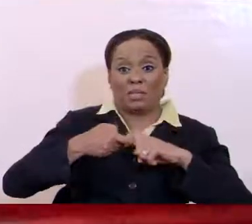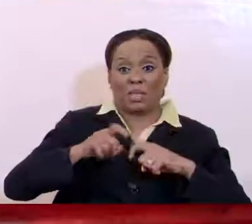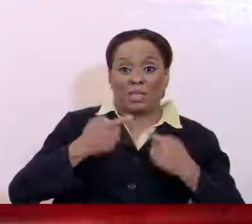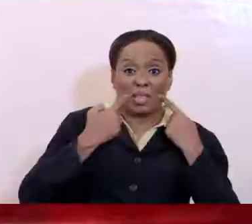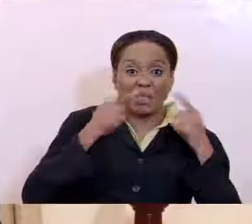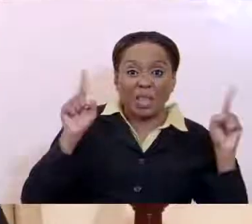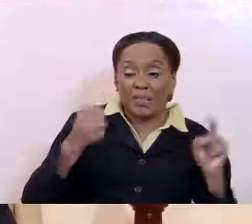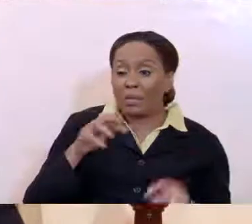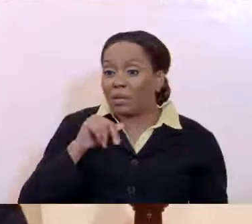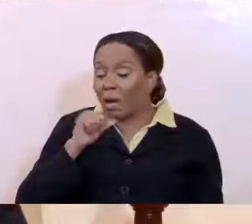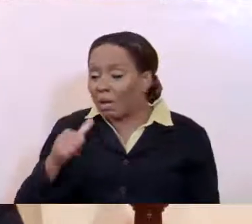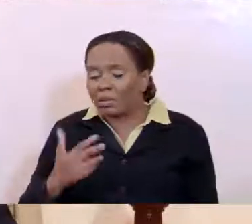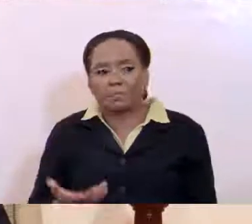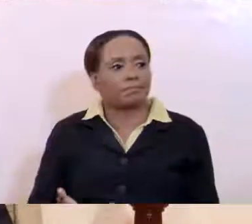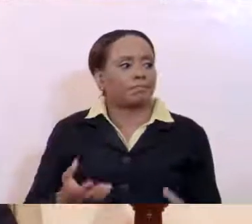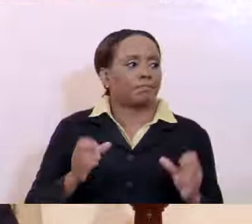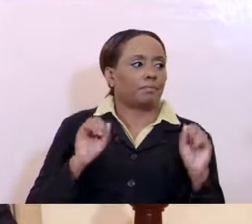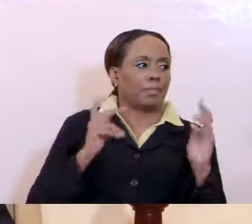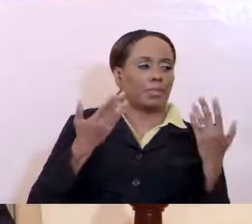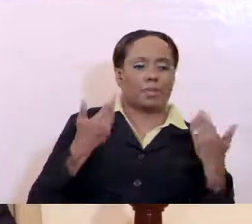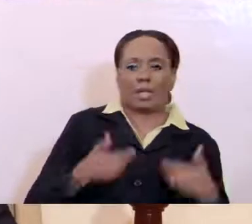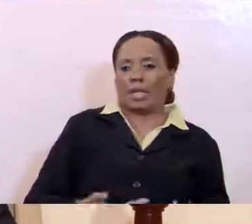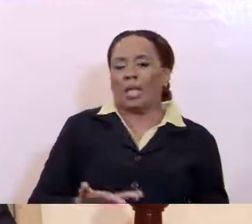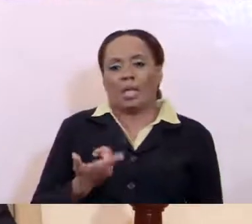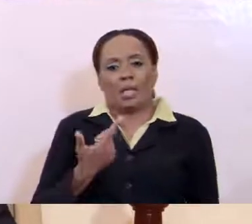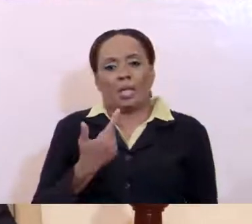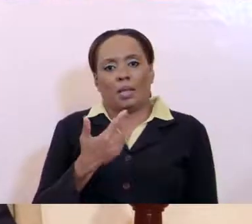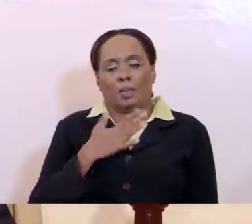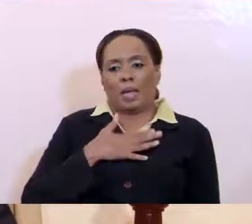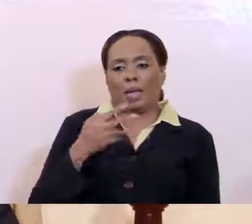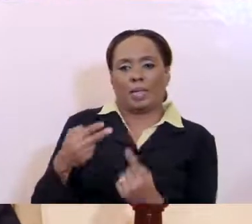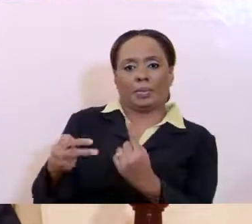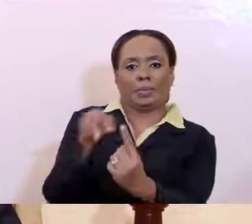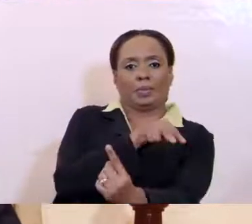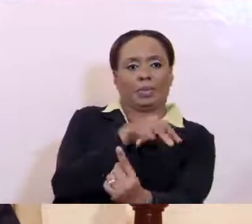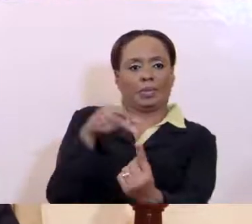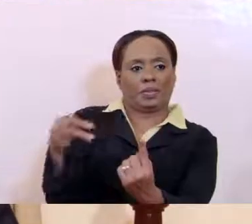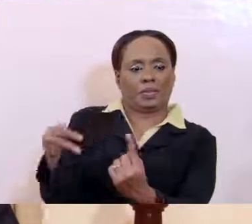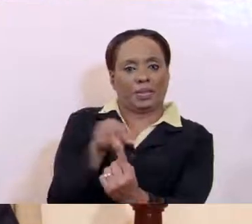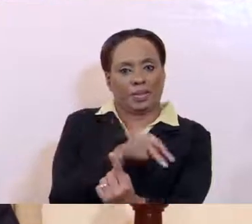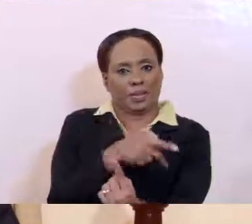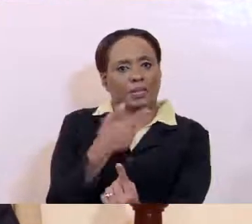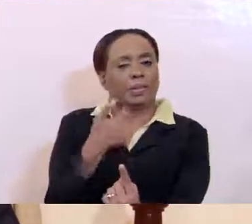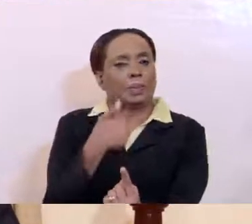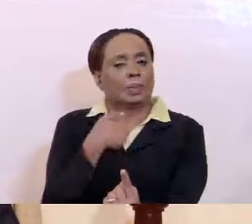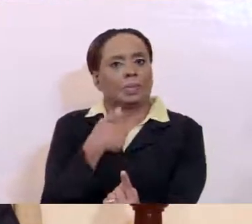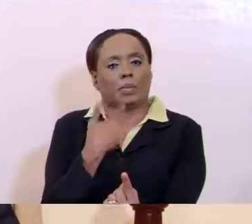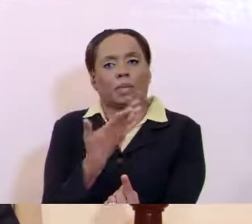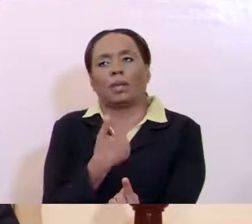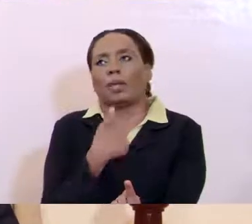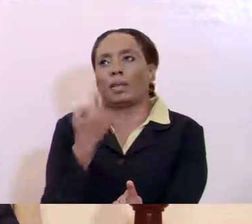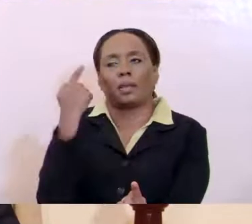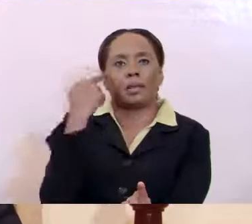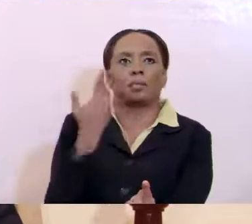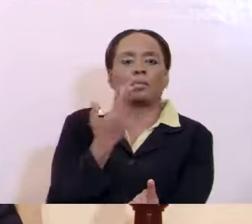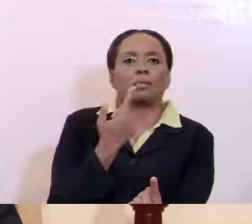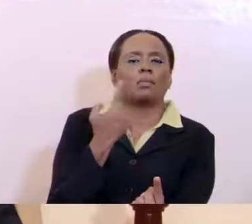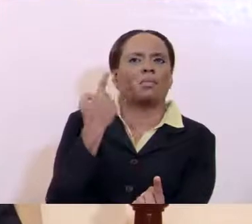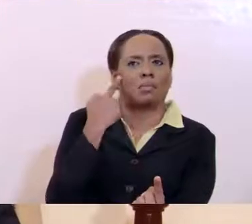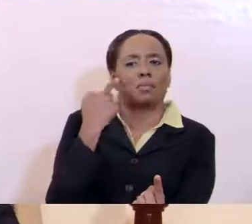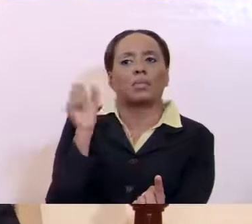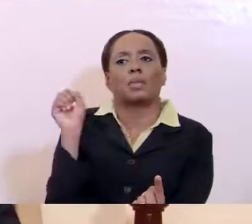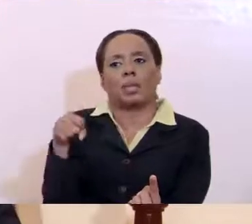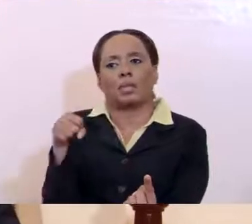And I'm very cognizant of the pay grade that I am at. I would say, yes, it